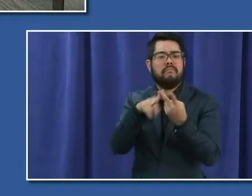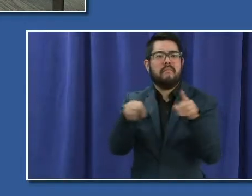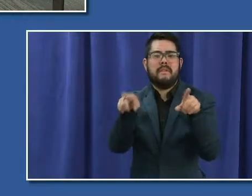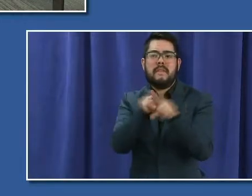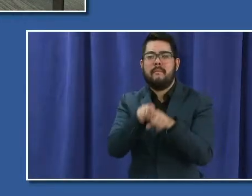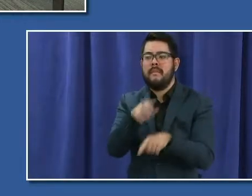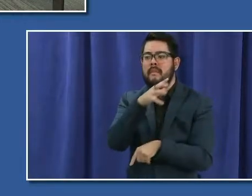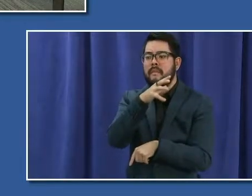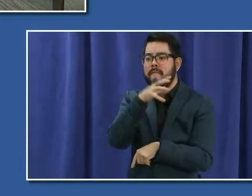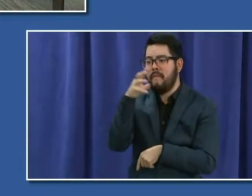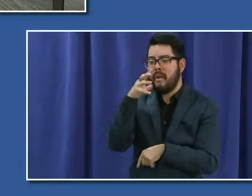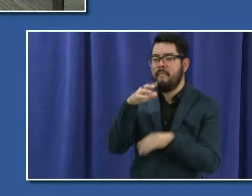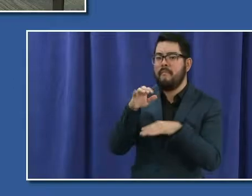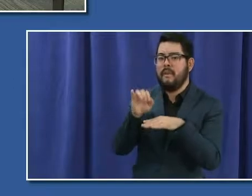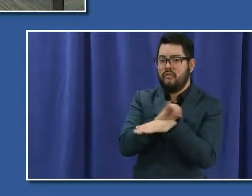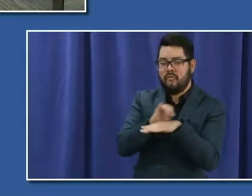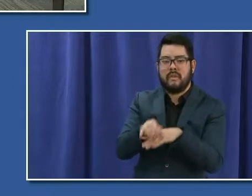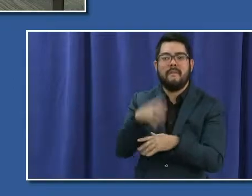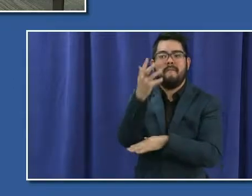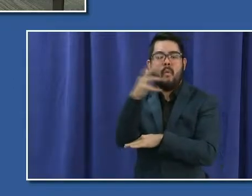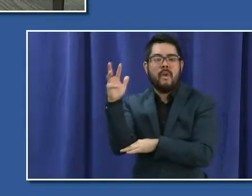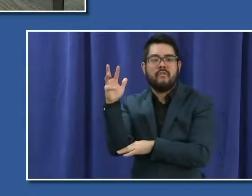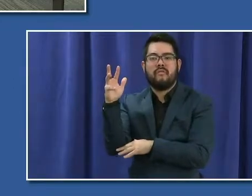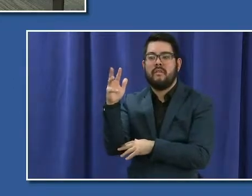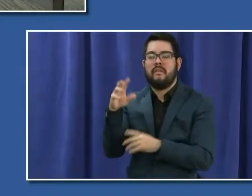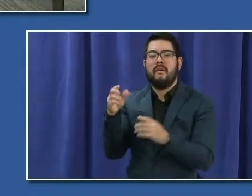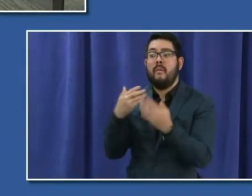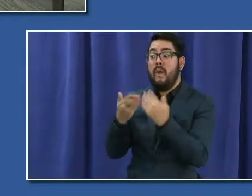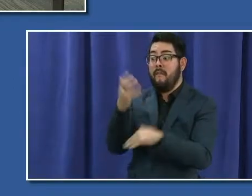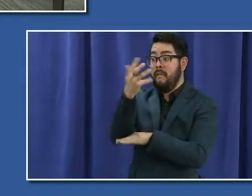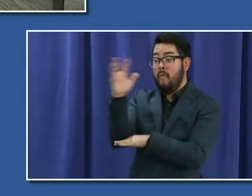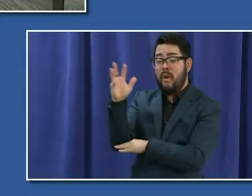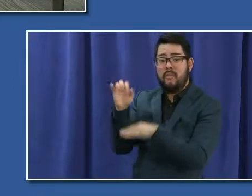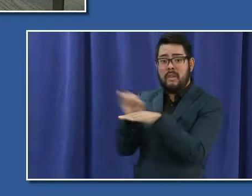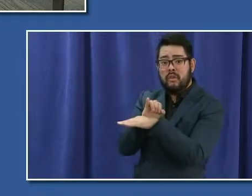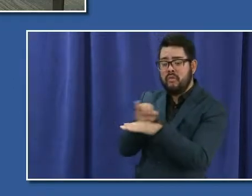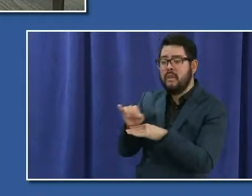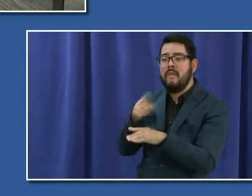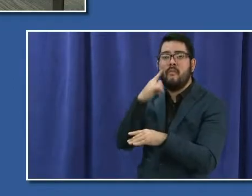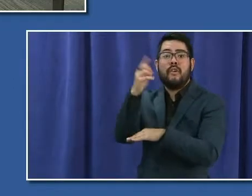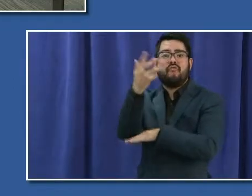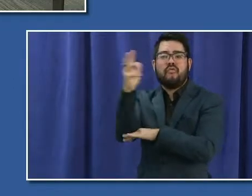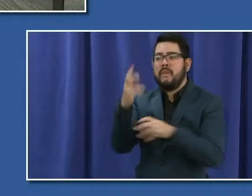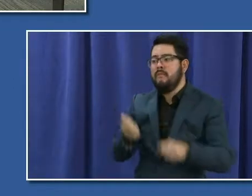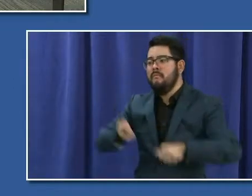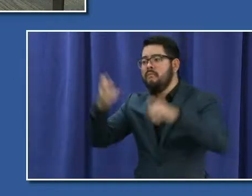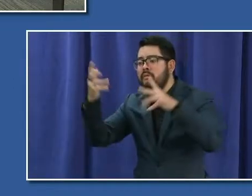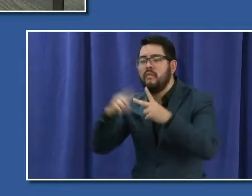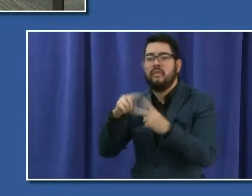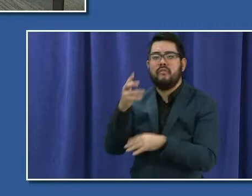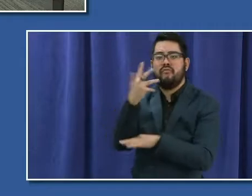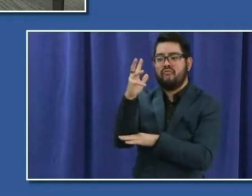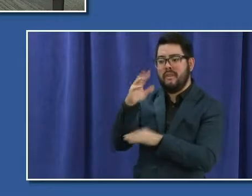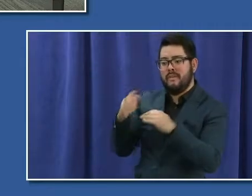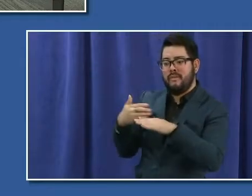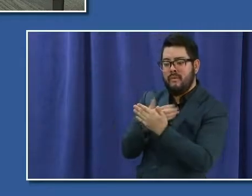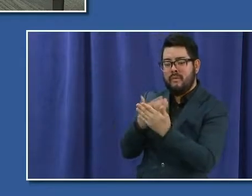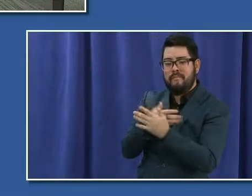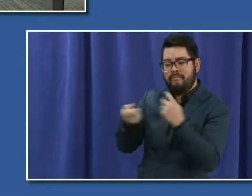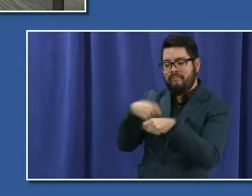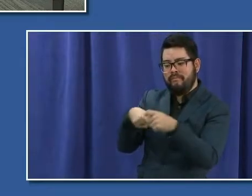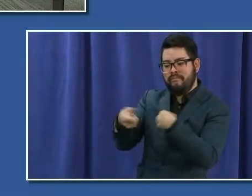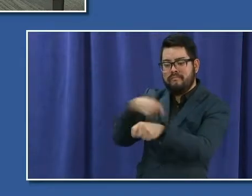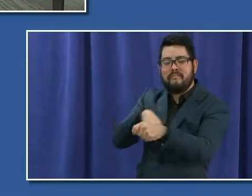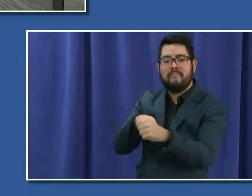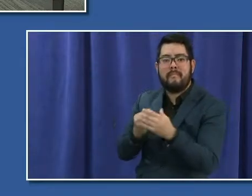Department of Streets and Sanitation, with forestry, with whatever the forestry rules are with tree removals and tree plantings and things of that nature. So once